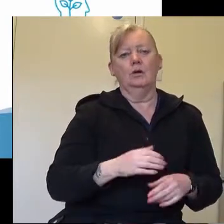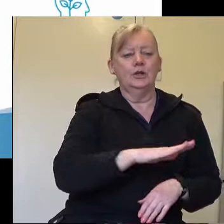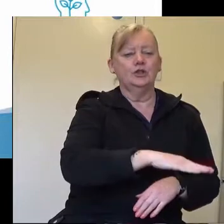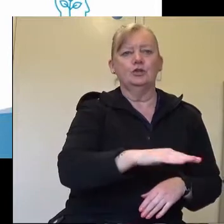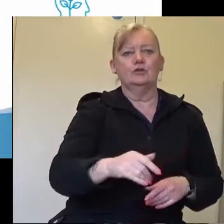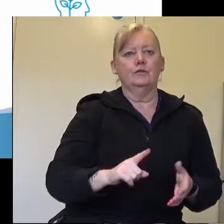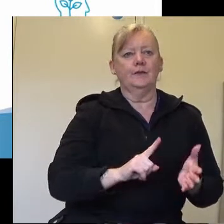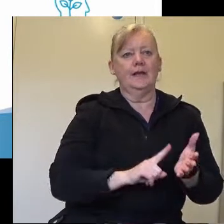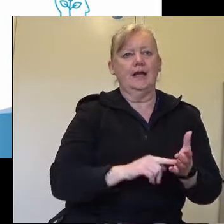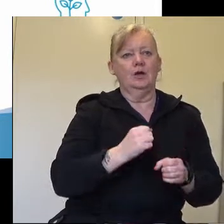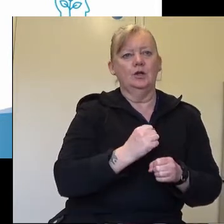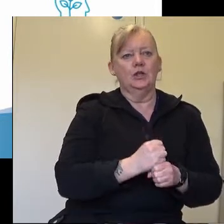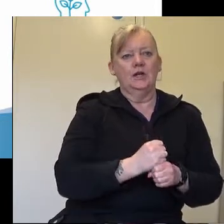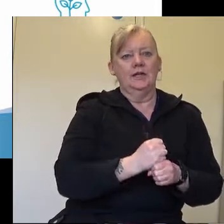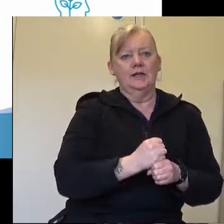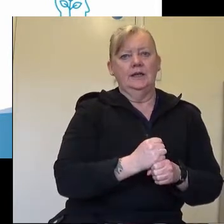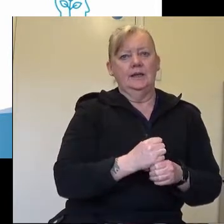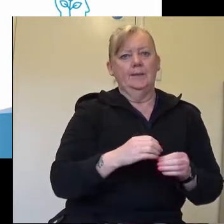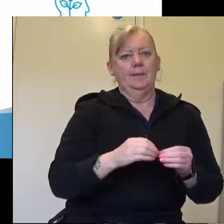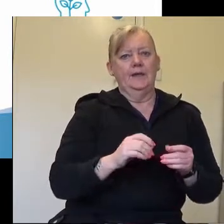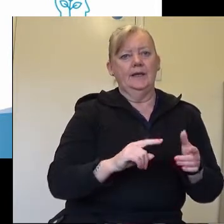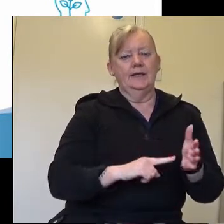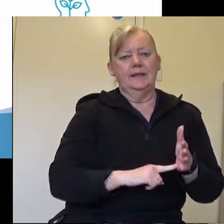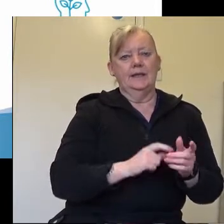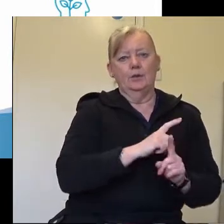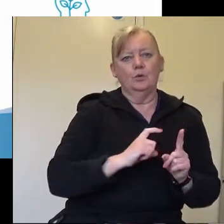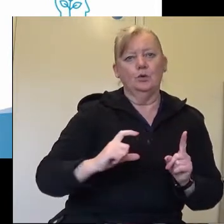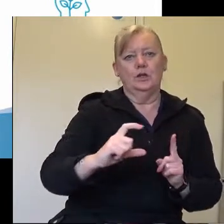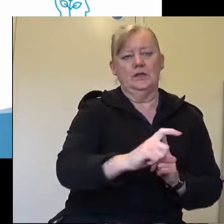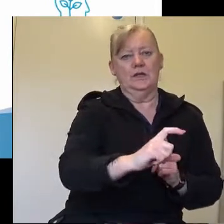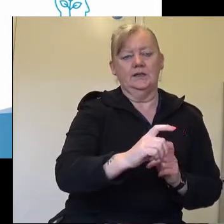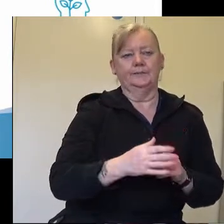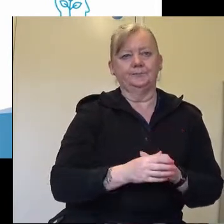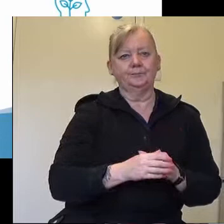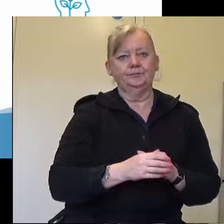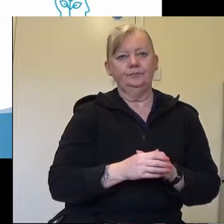the children from the LGBT communities